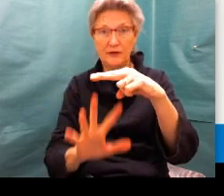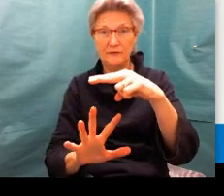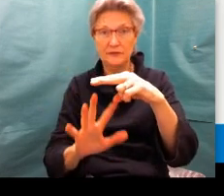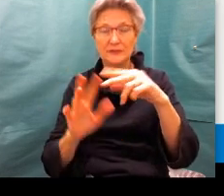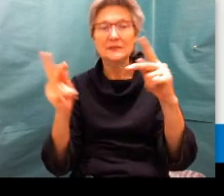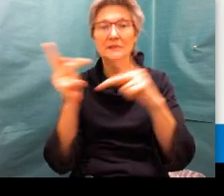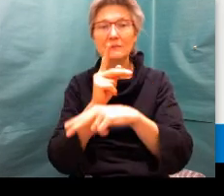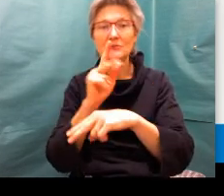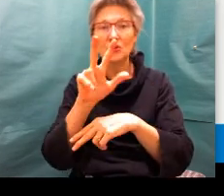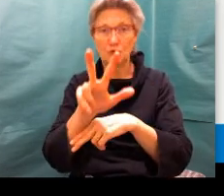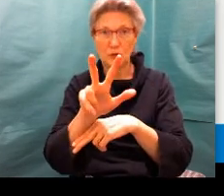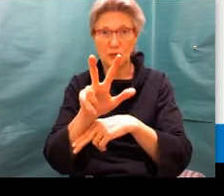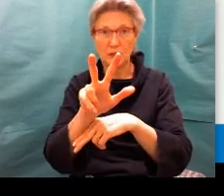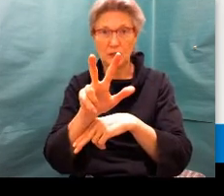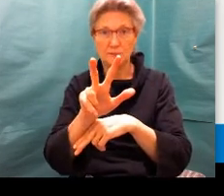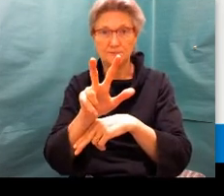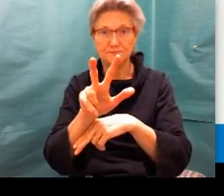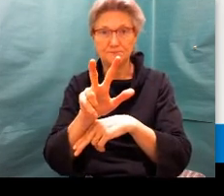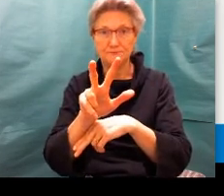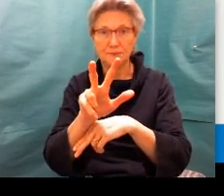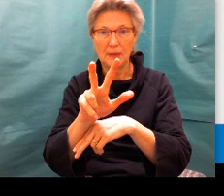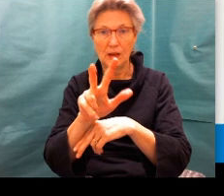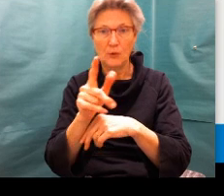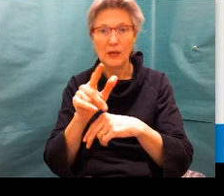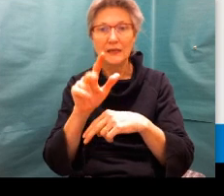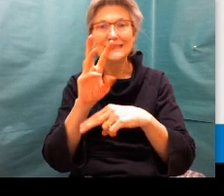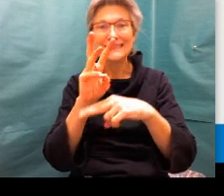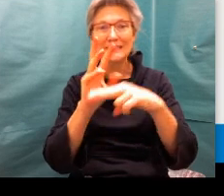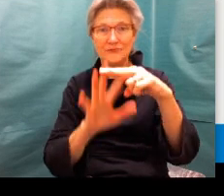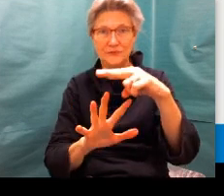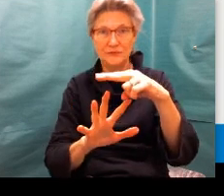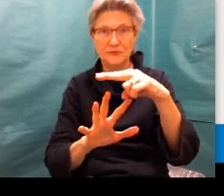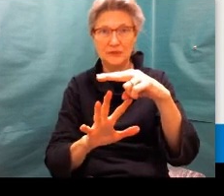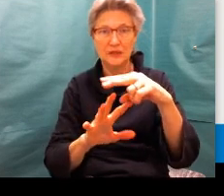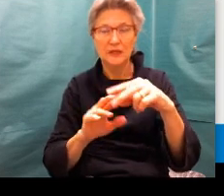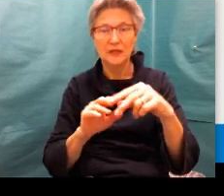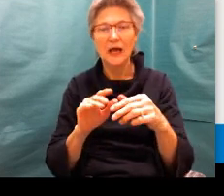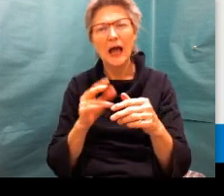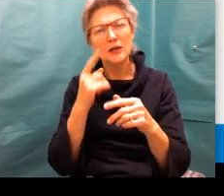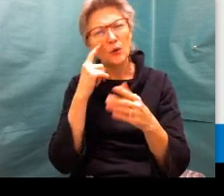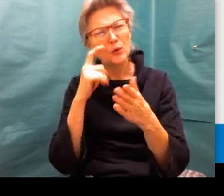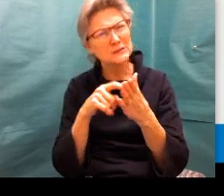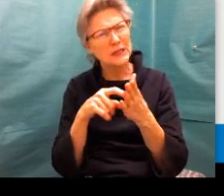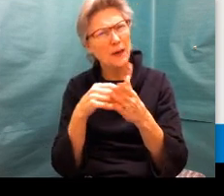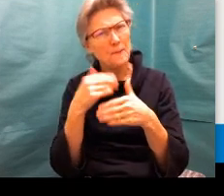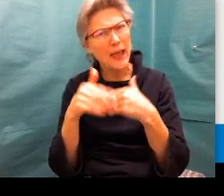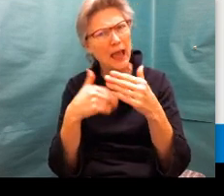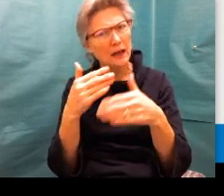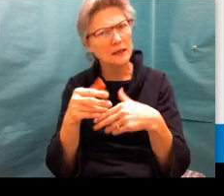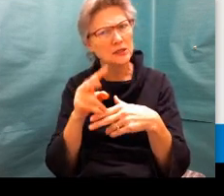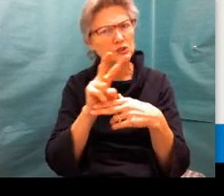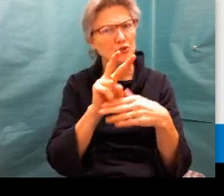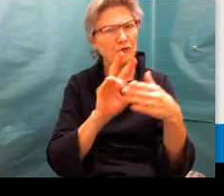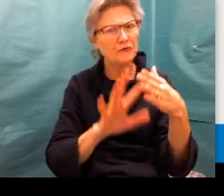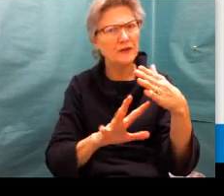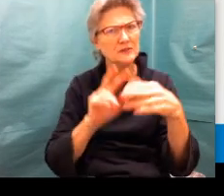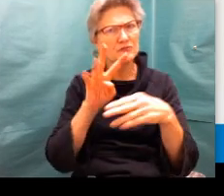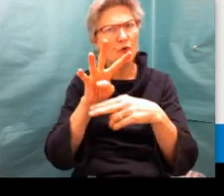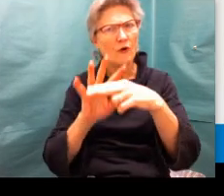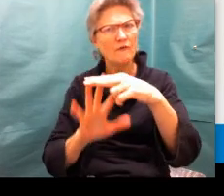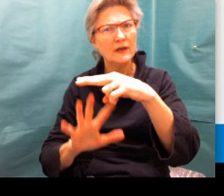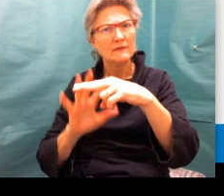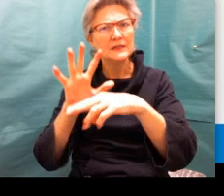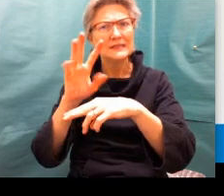times 3, our next counting number, and we get 6/5. So I'm noticing a pattern, right? I have 2/5,